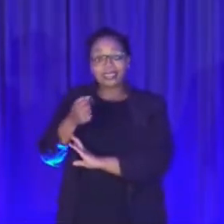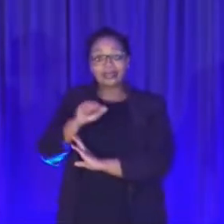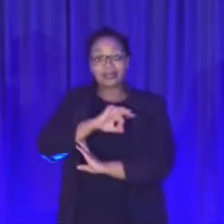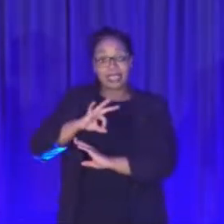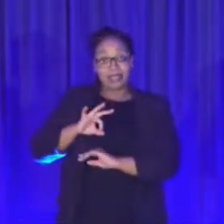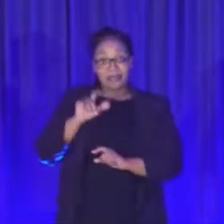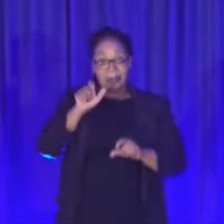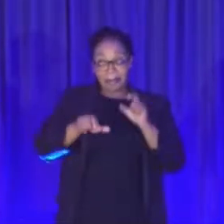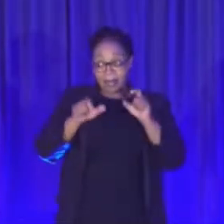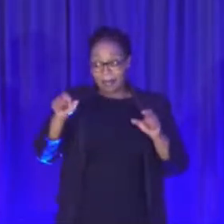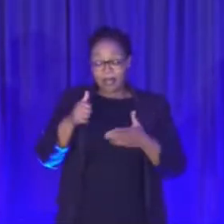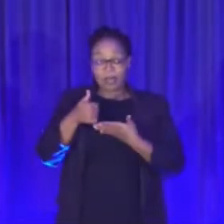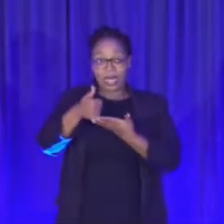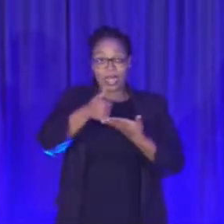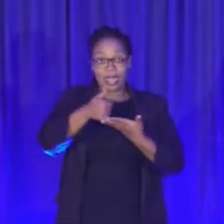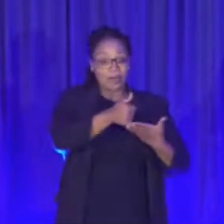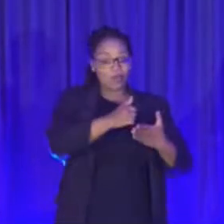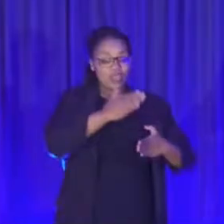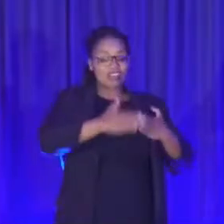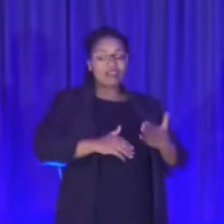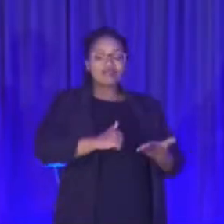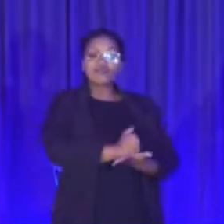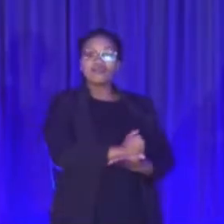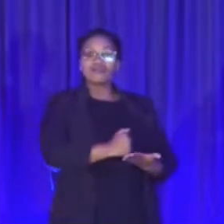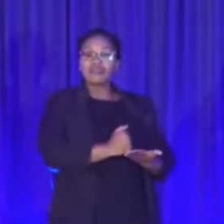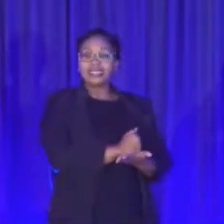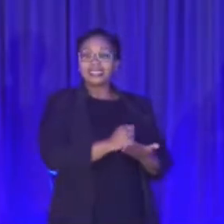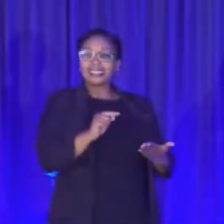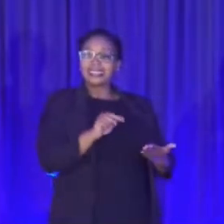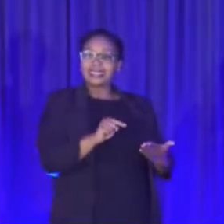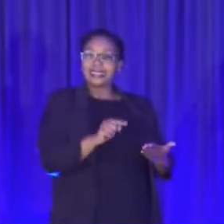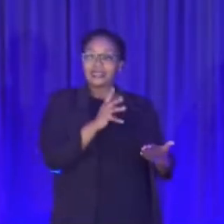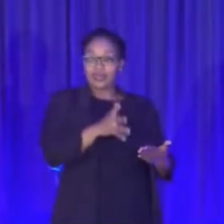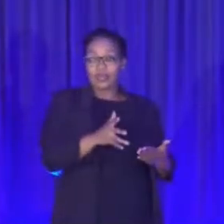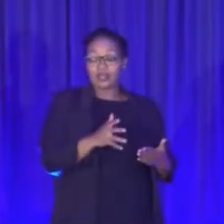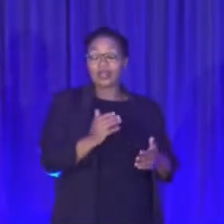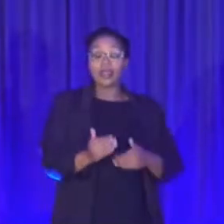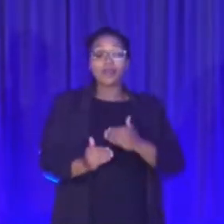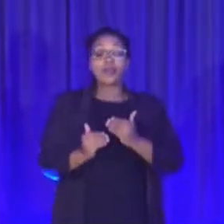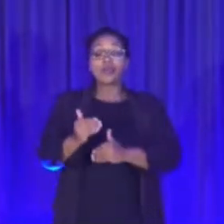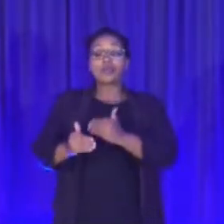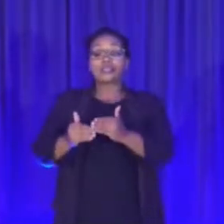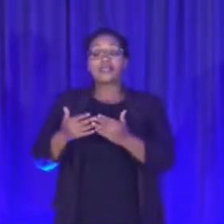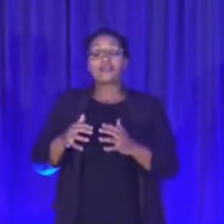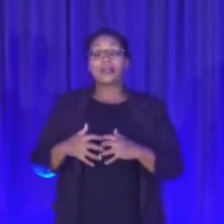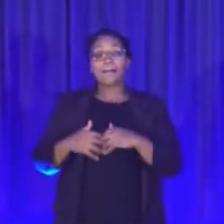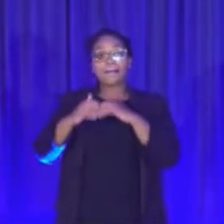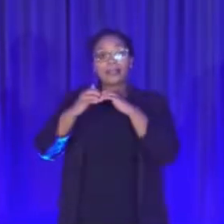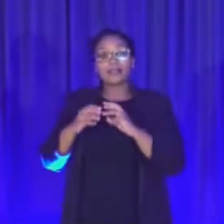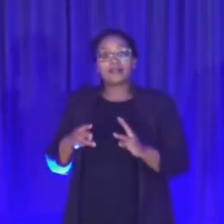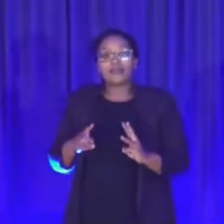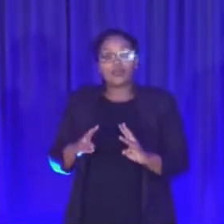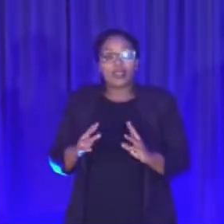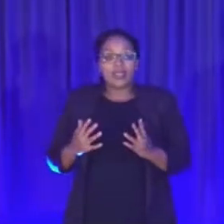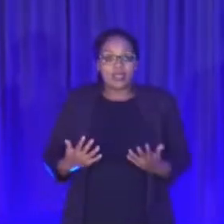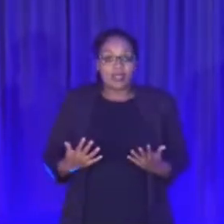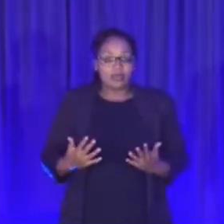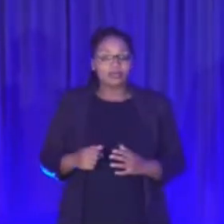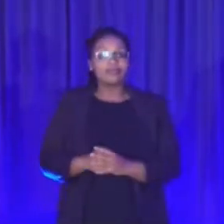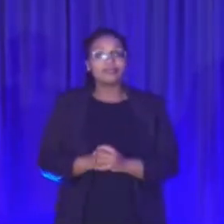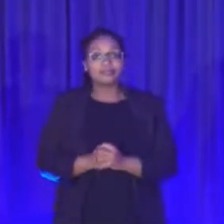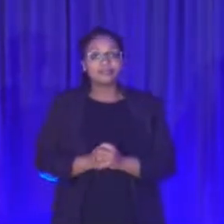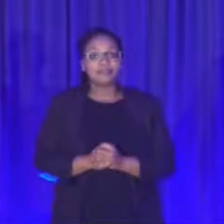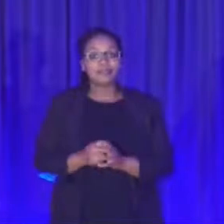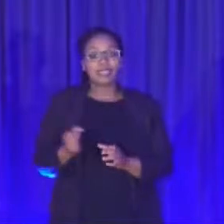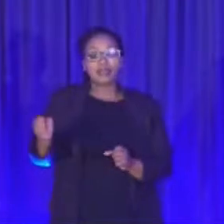recruitment process has been carefully designed and codified in the recruitment